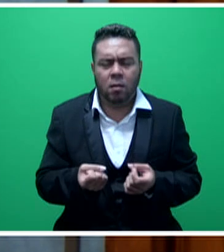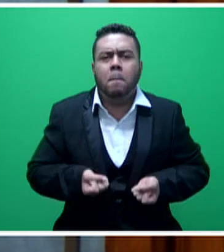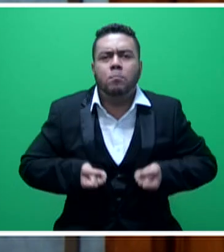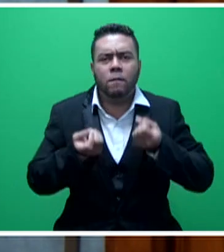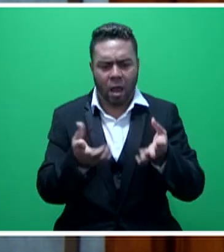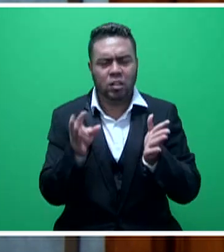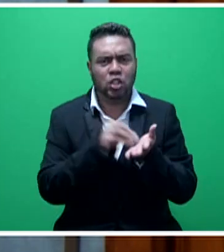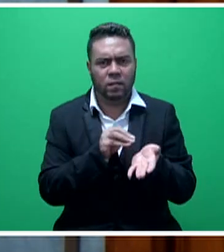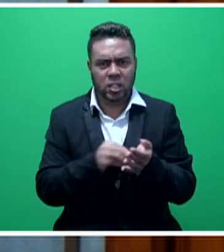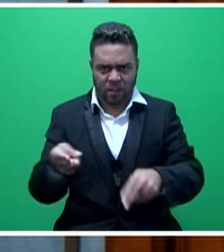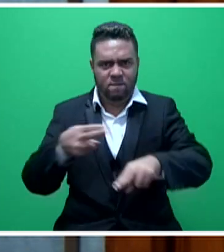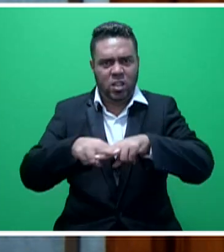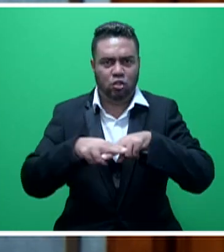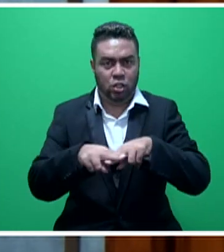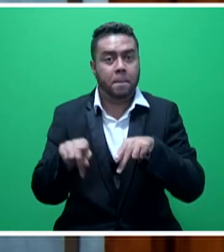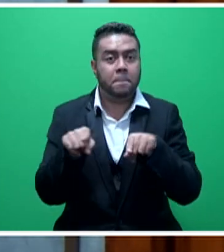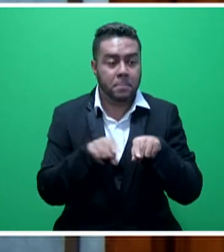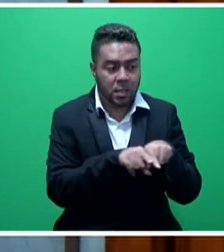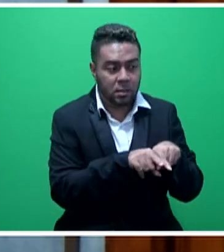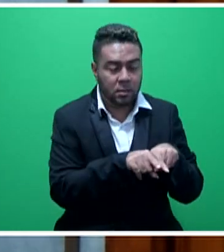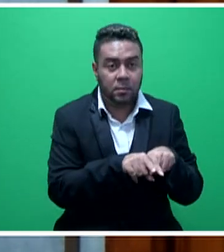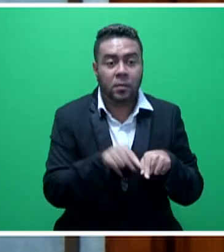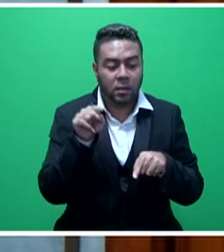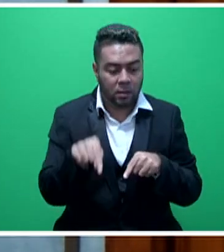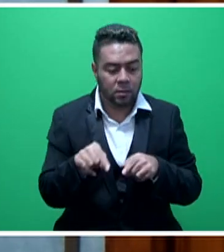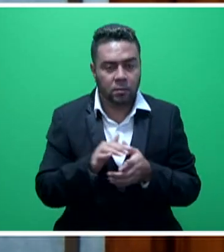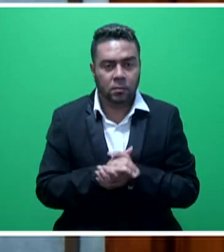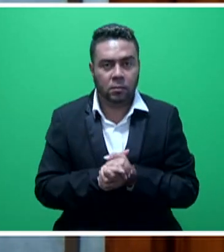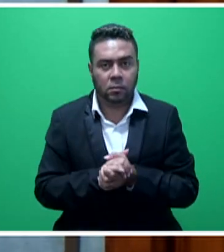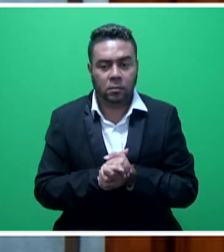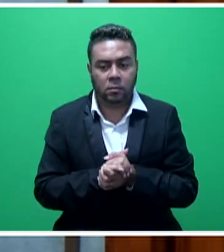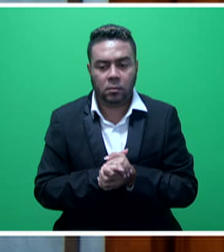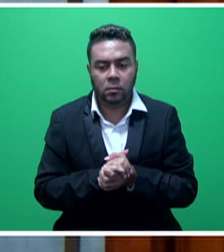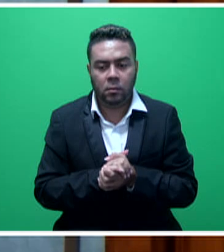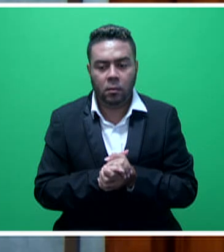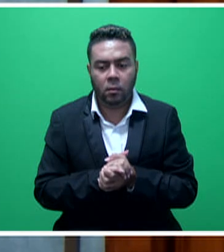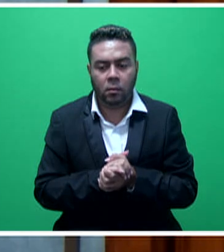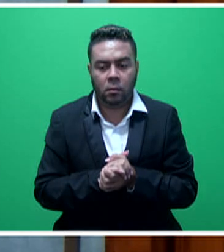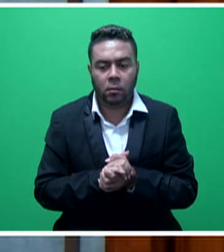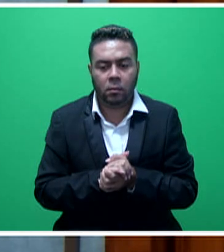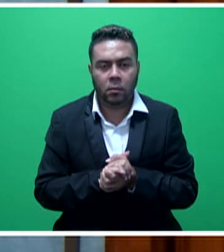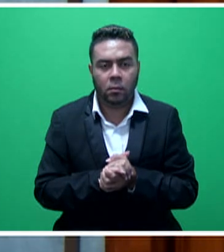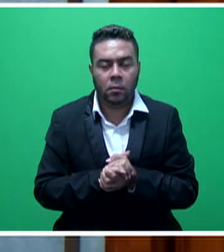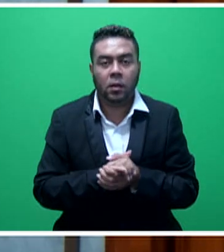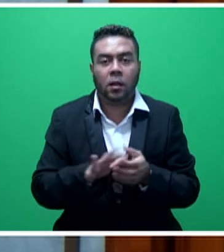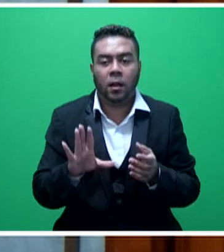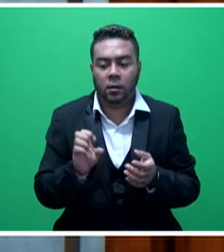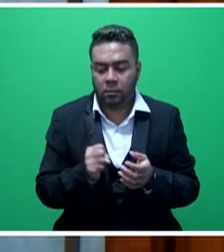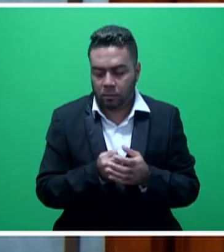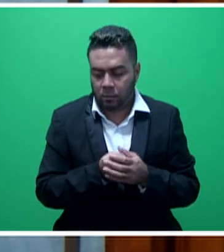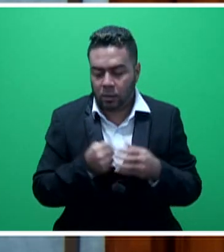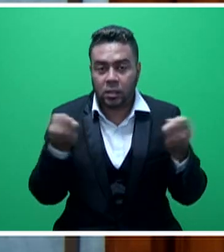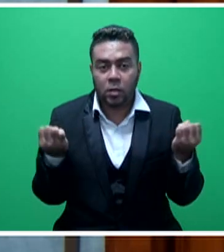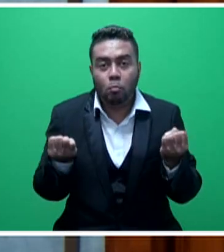in Fiji, and this means significant savings in transportation, living expenses, and